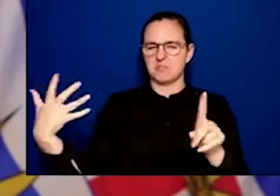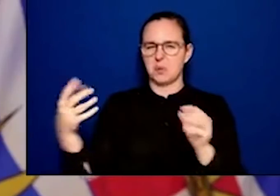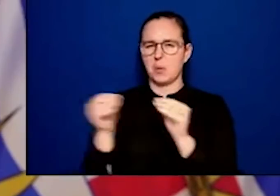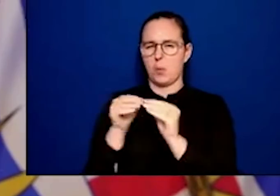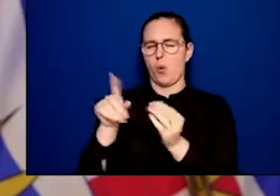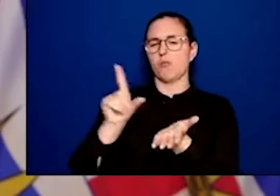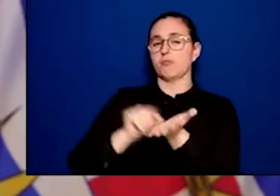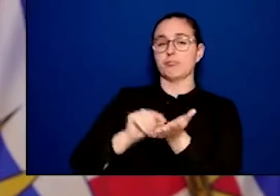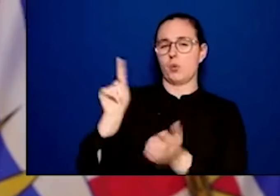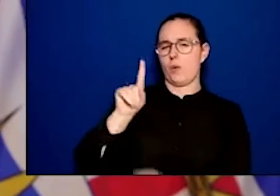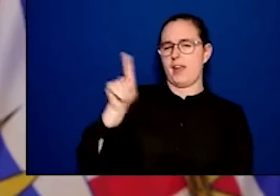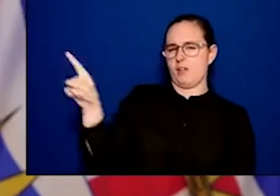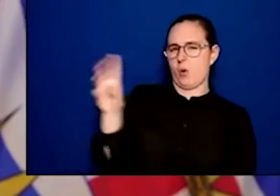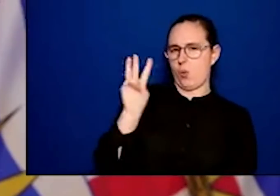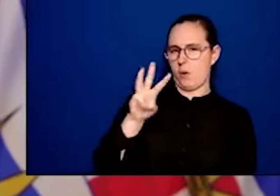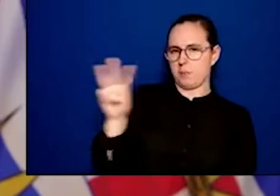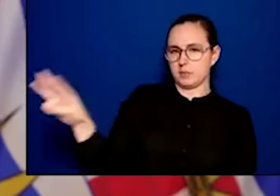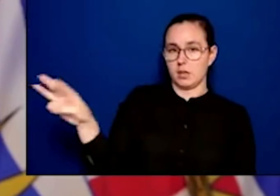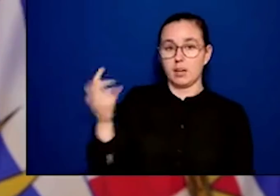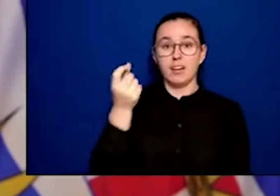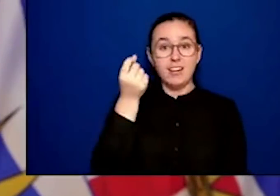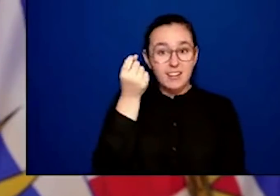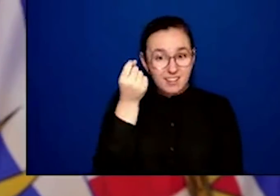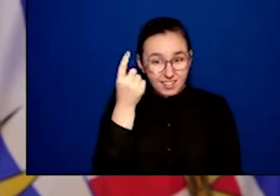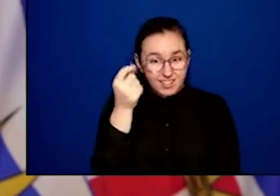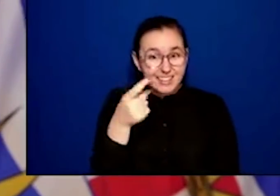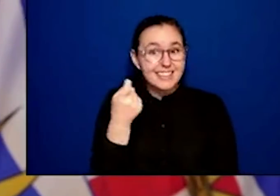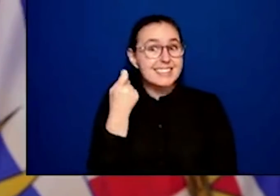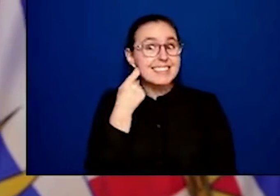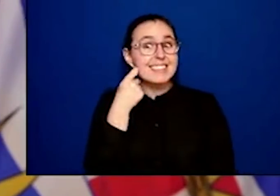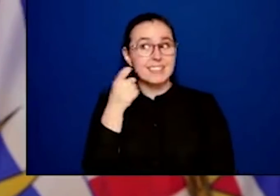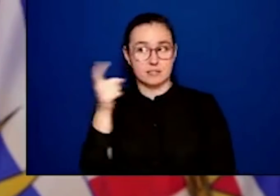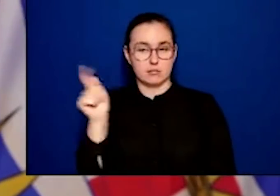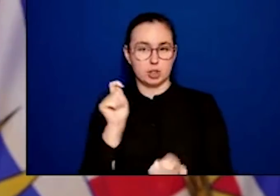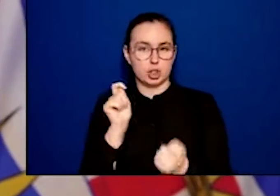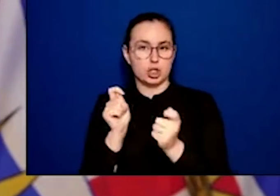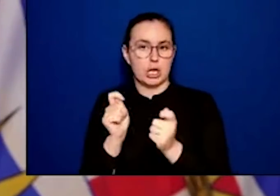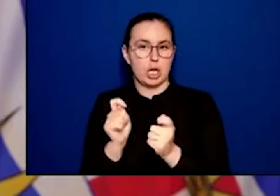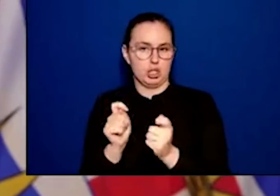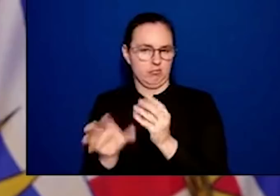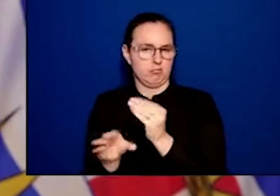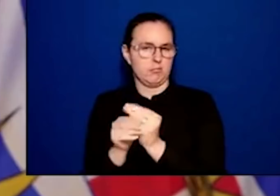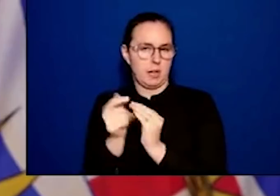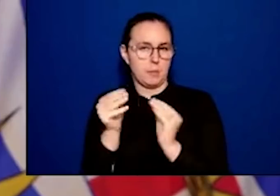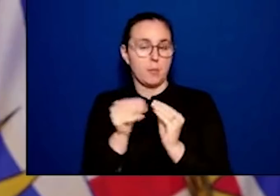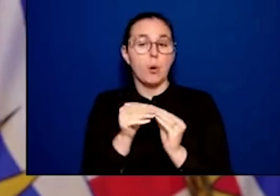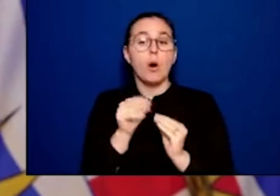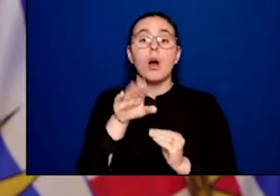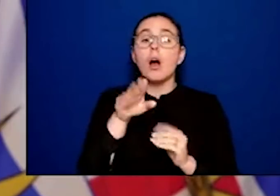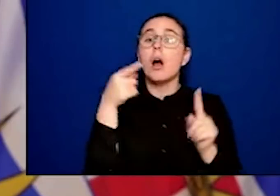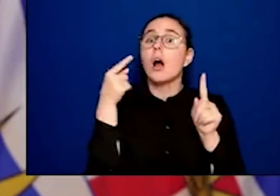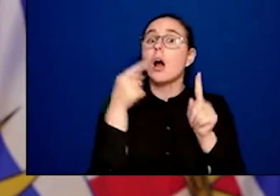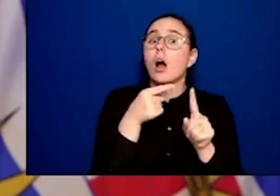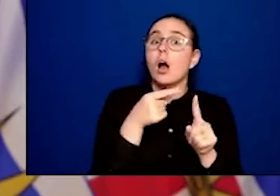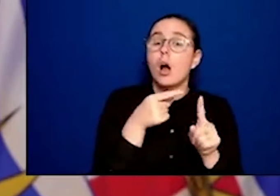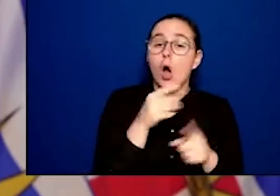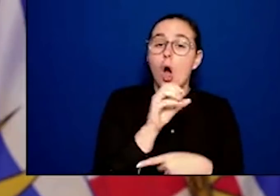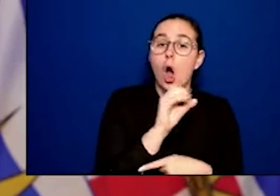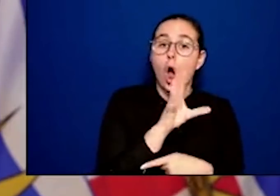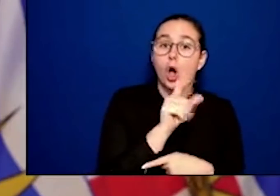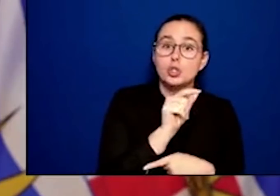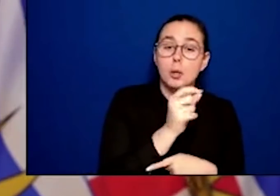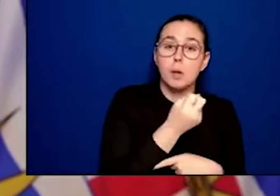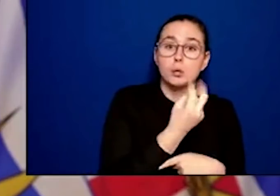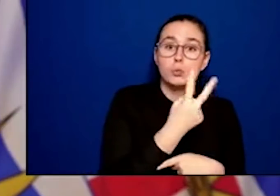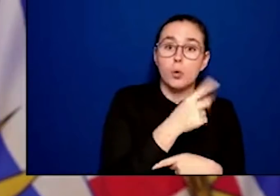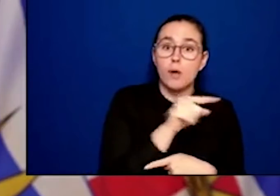that are important. People hired between October 12th and 26th must have a single dose of vaccine and be at least